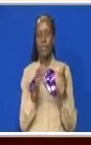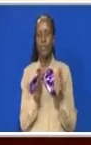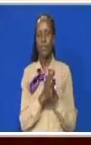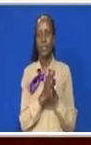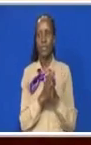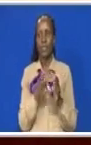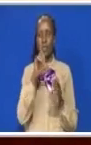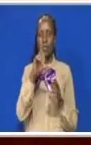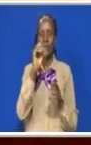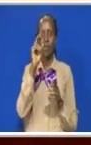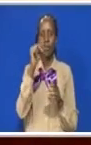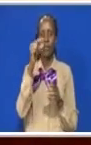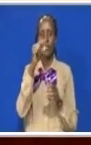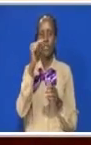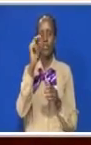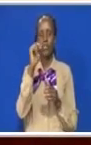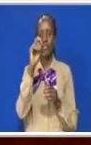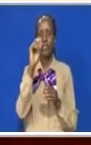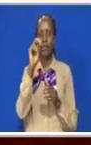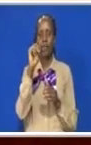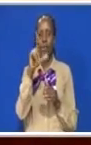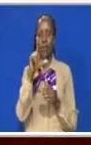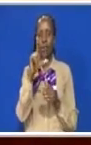with the longitudinal section.